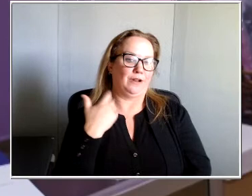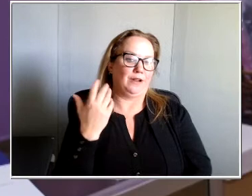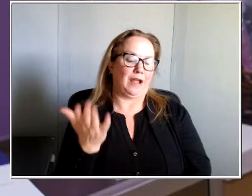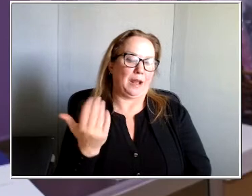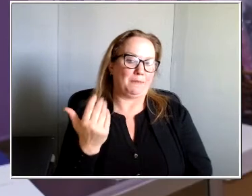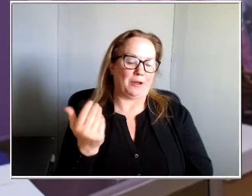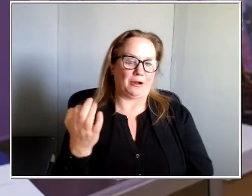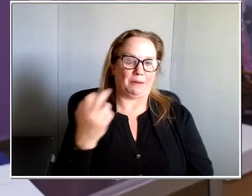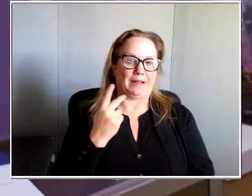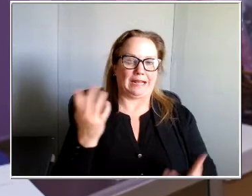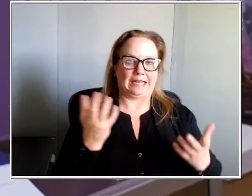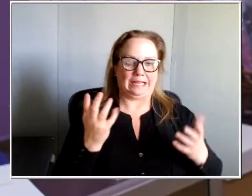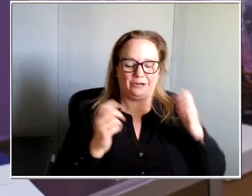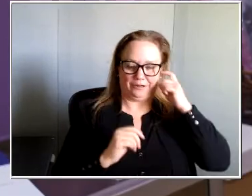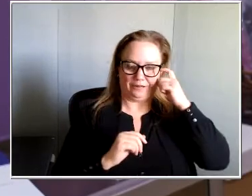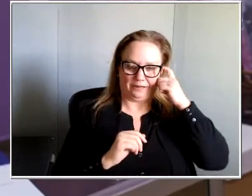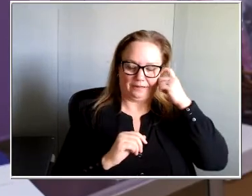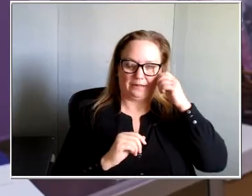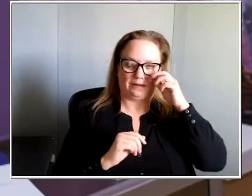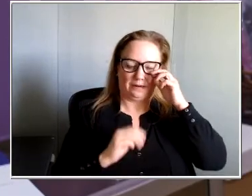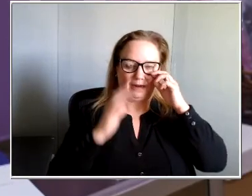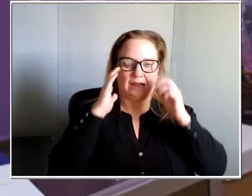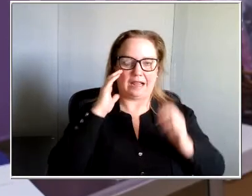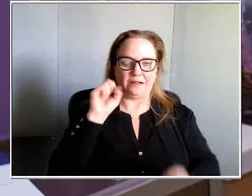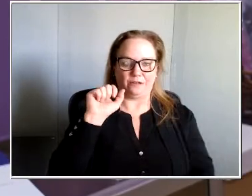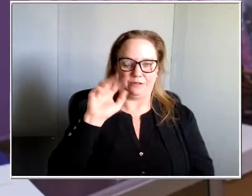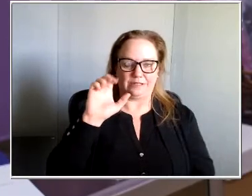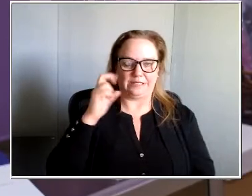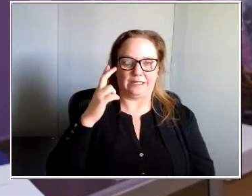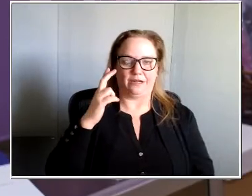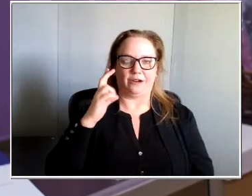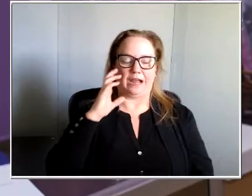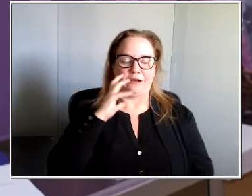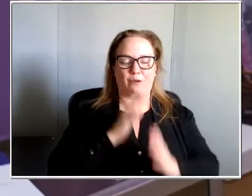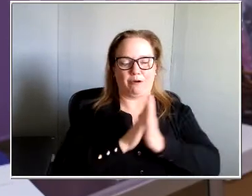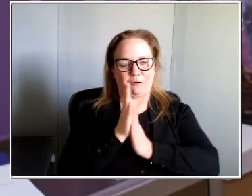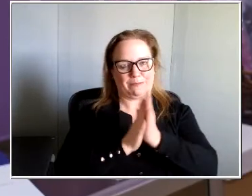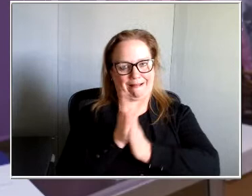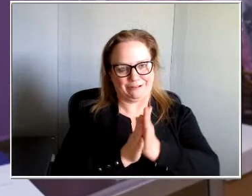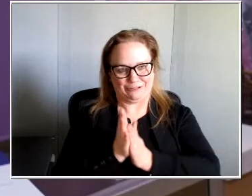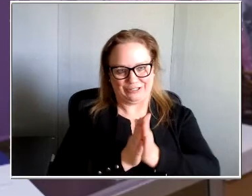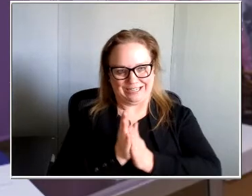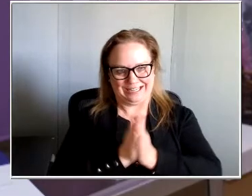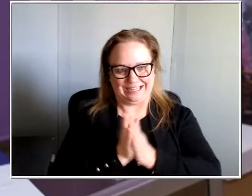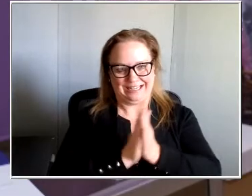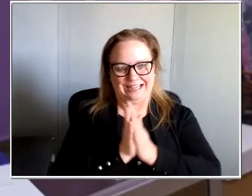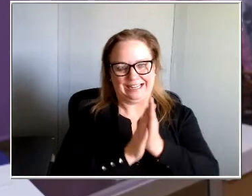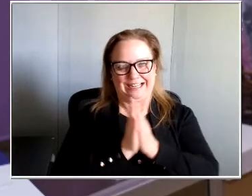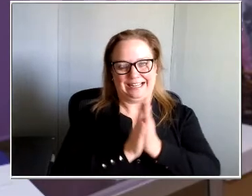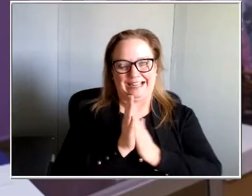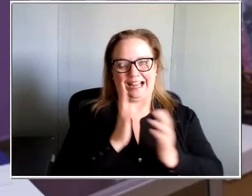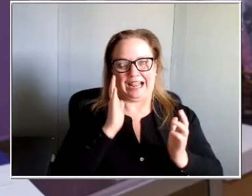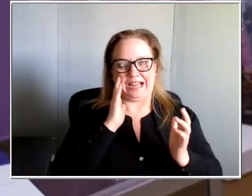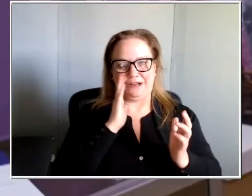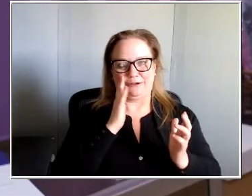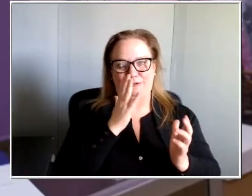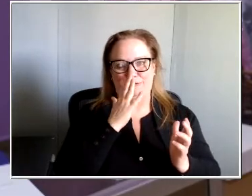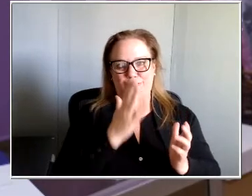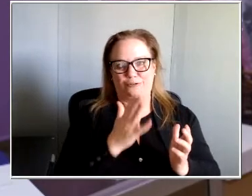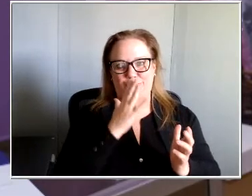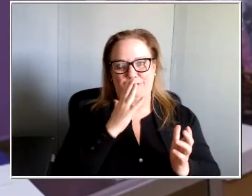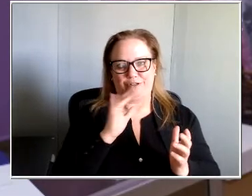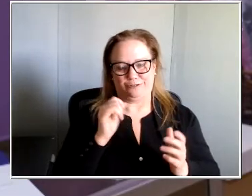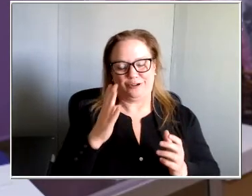here. And so I knew Sarah, I knew her passion, and I know how good she does her